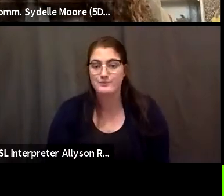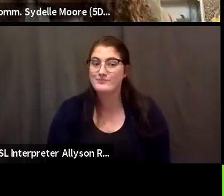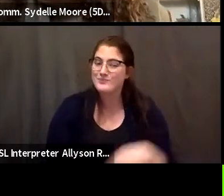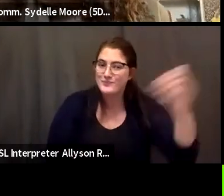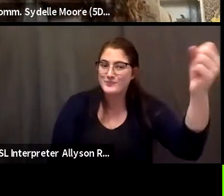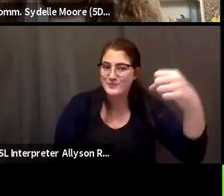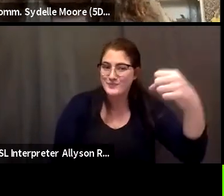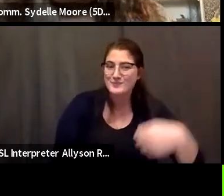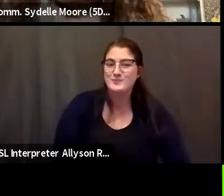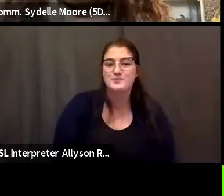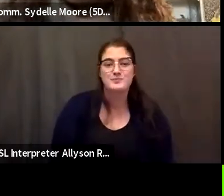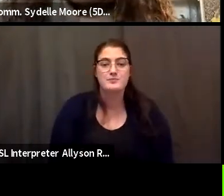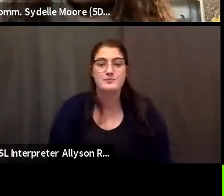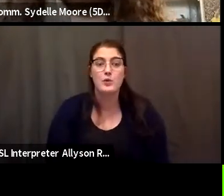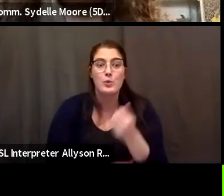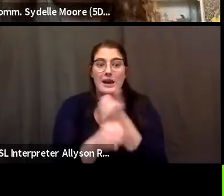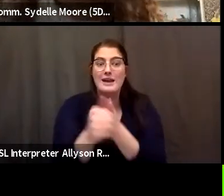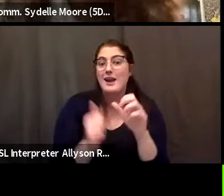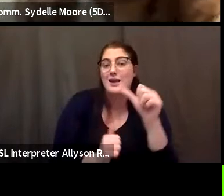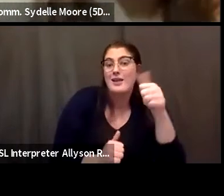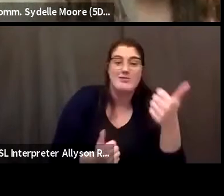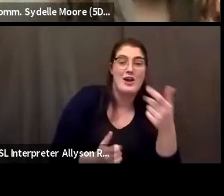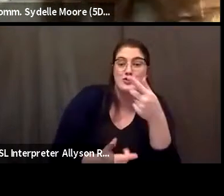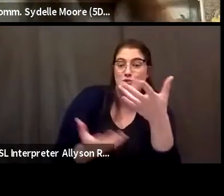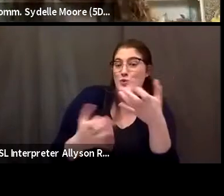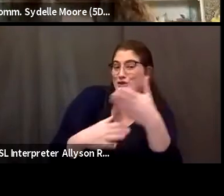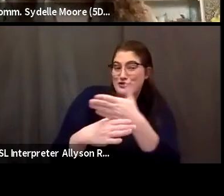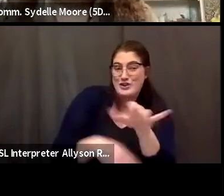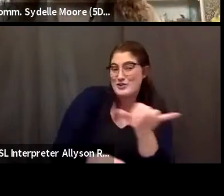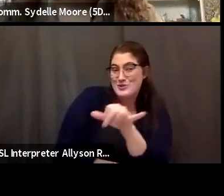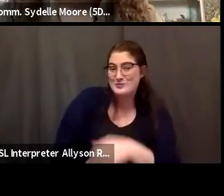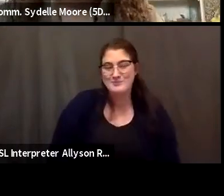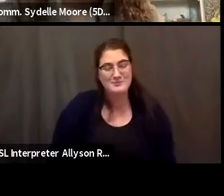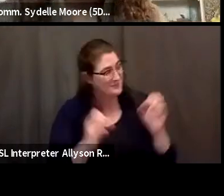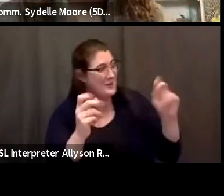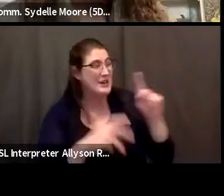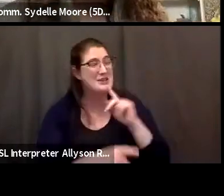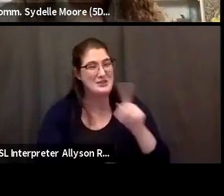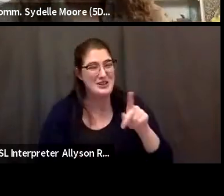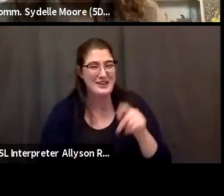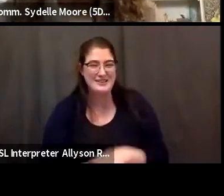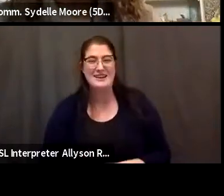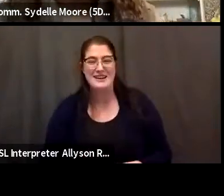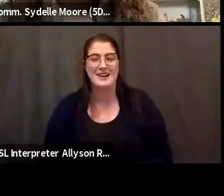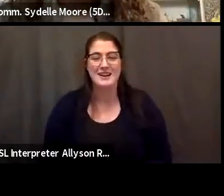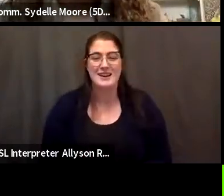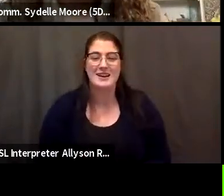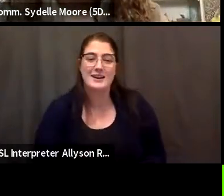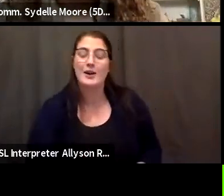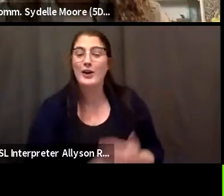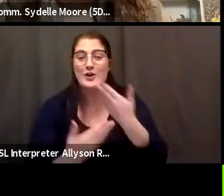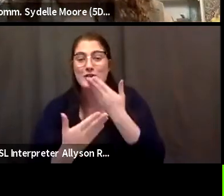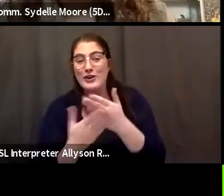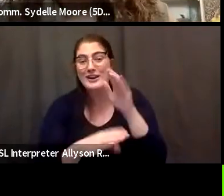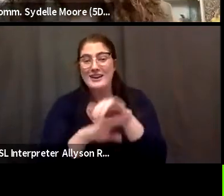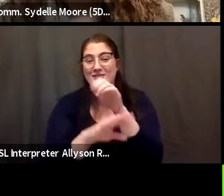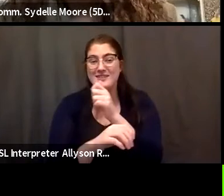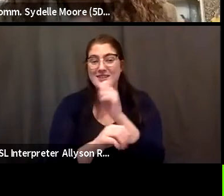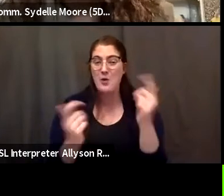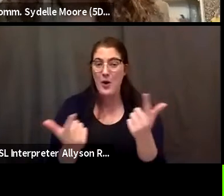Yeah. And any other thing that you want to share. Sure, absolutely. Good evening,